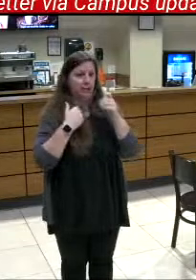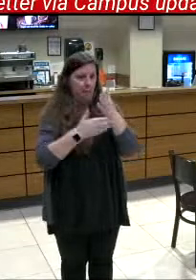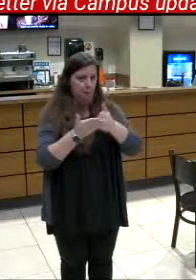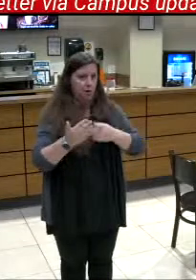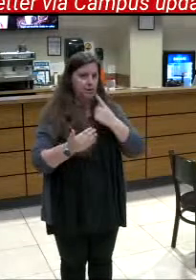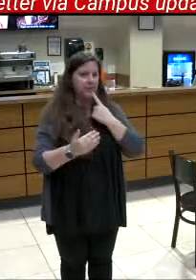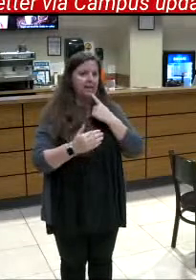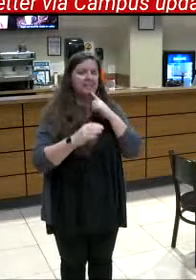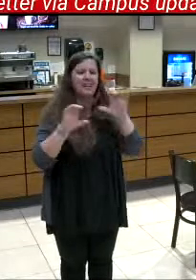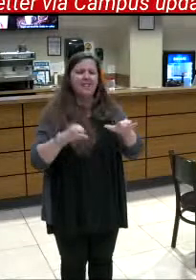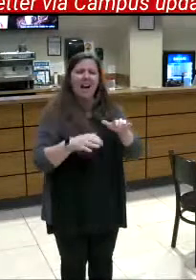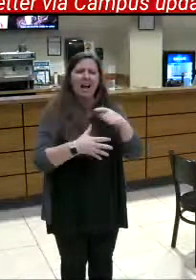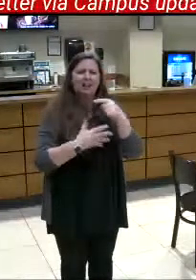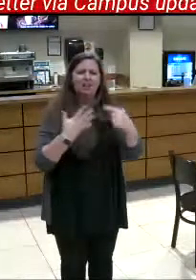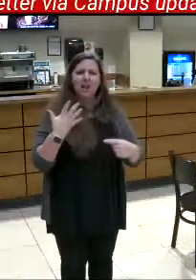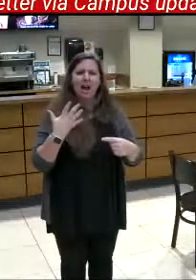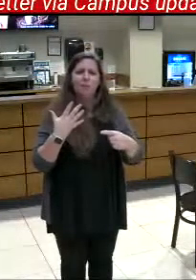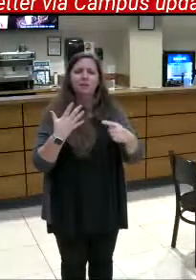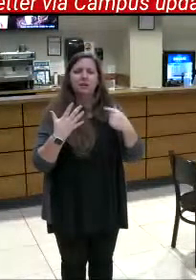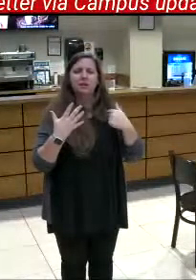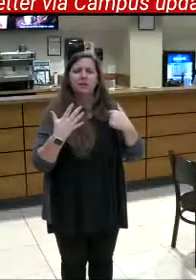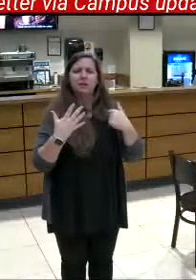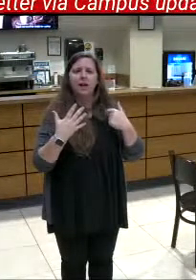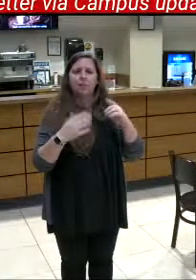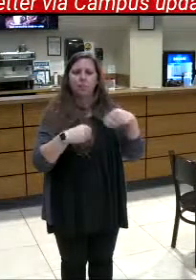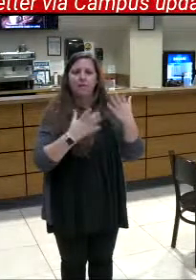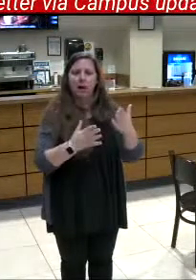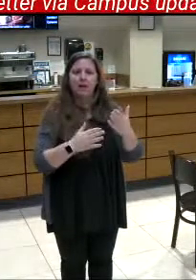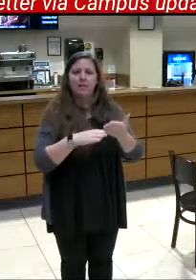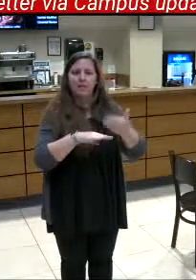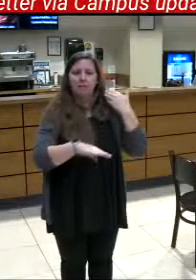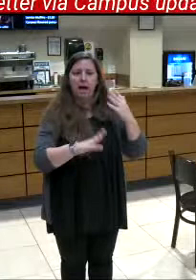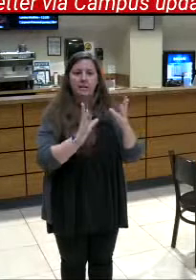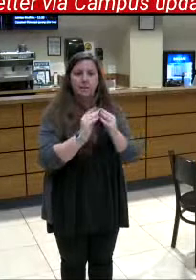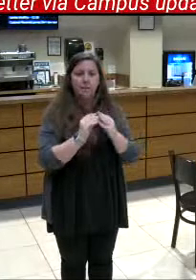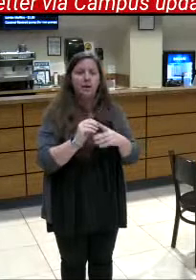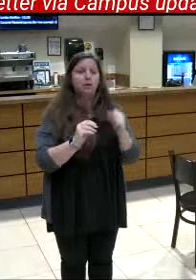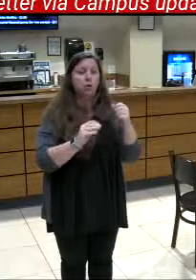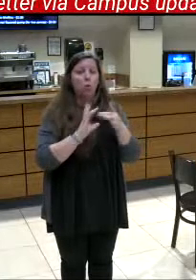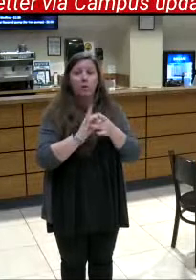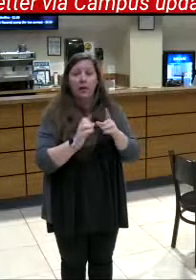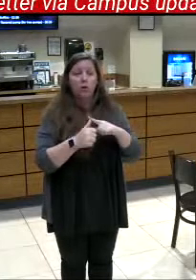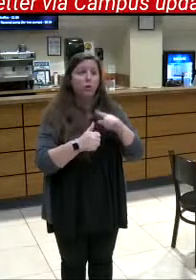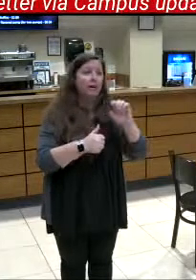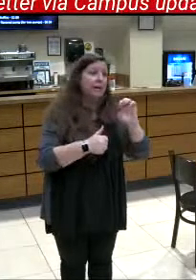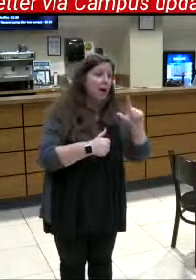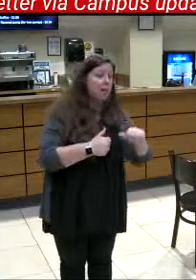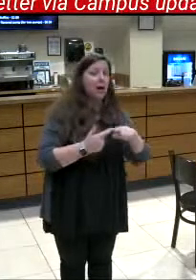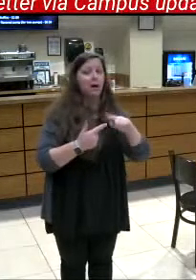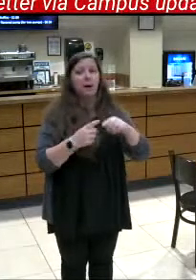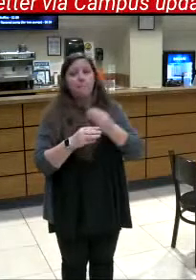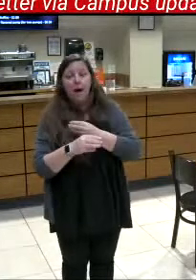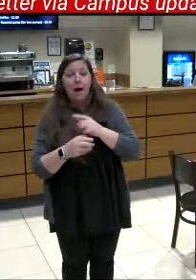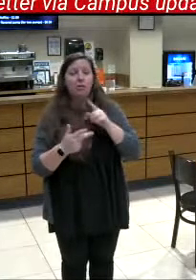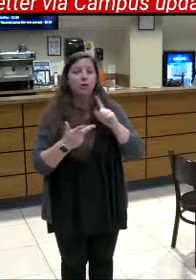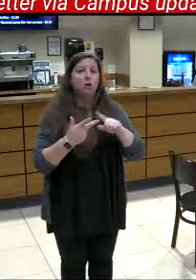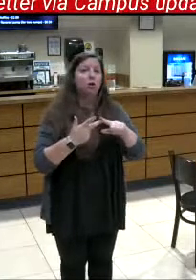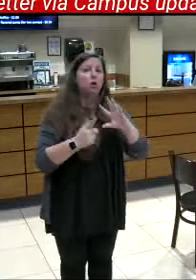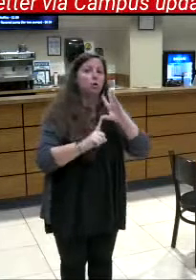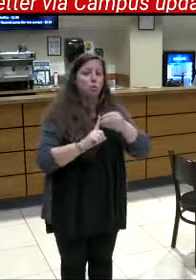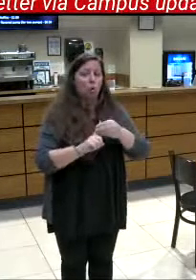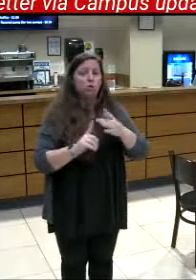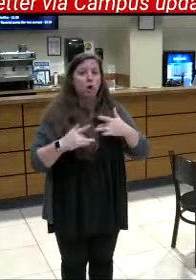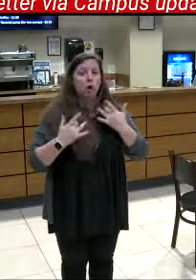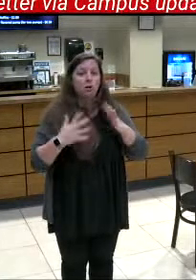action steps related to ELA, math, attendance, culture and climate, behavior, the documented support